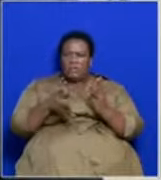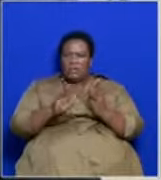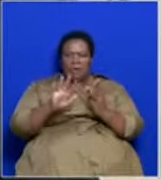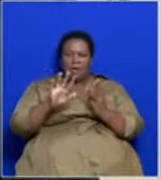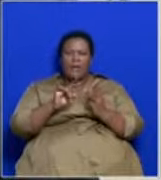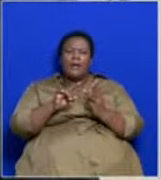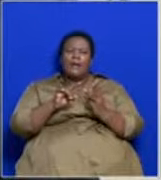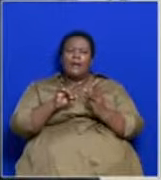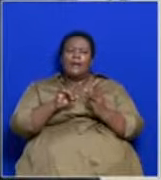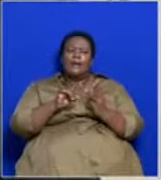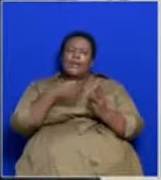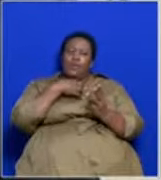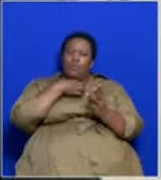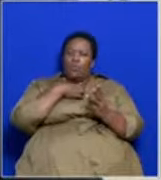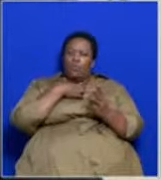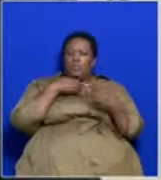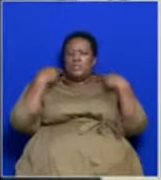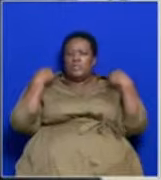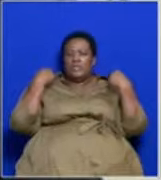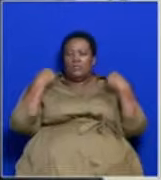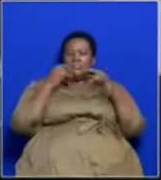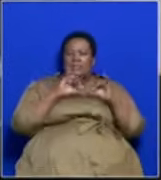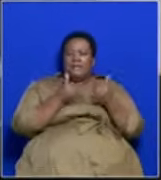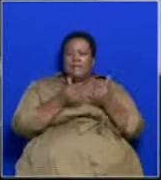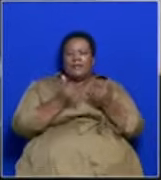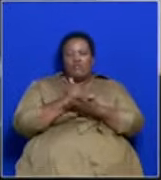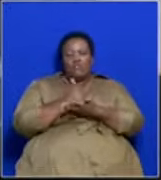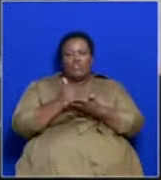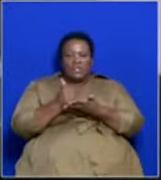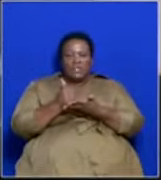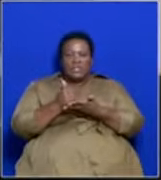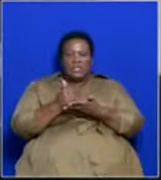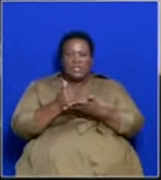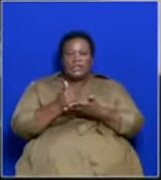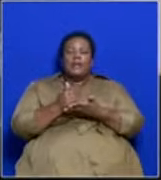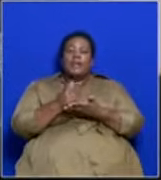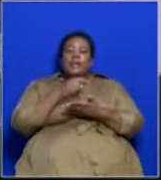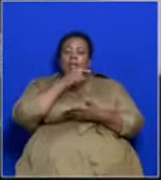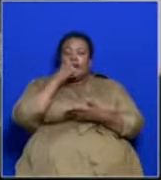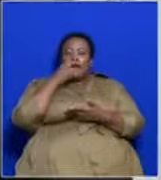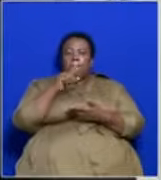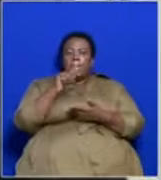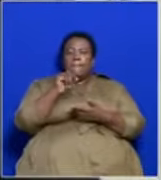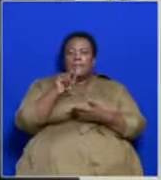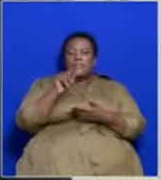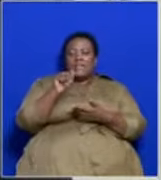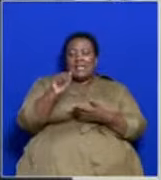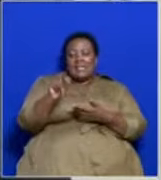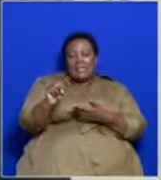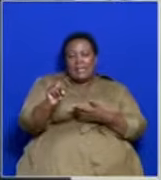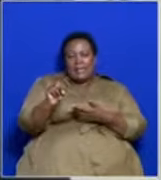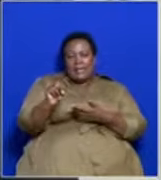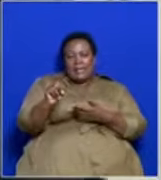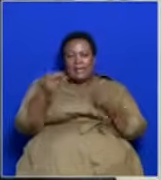company, registered security company, Titan Security, if I'm not mistaken.